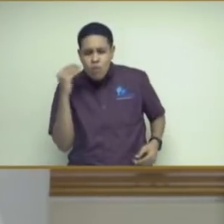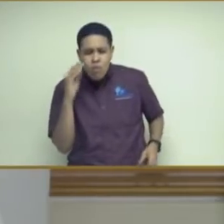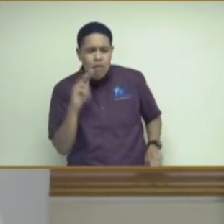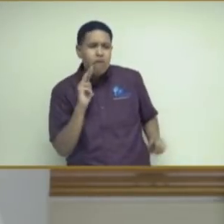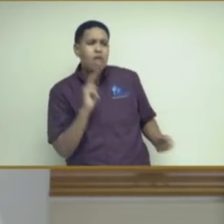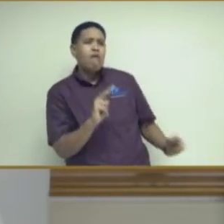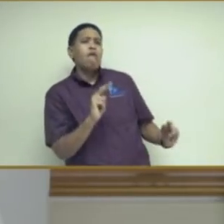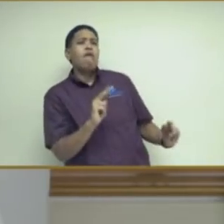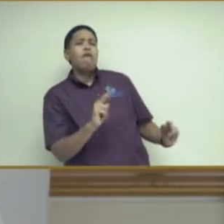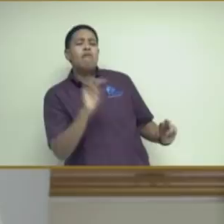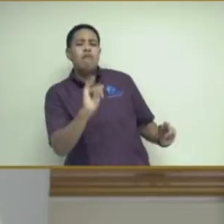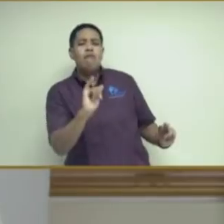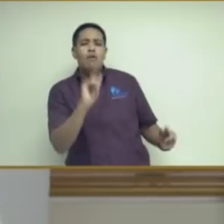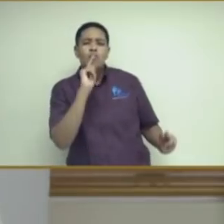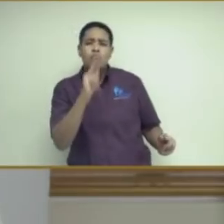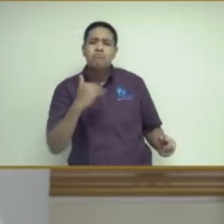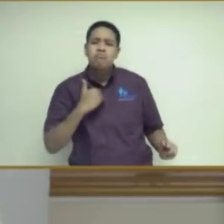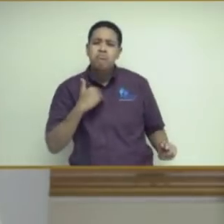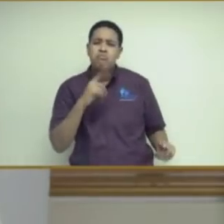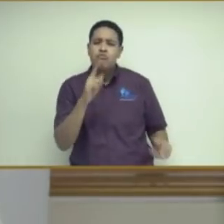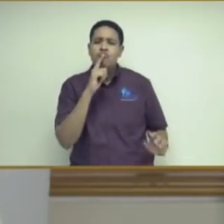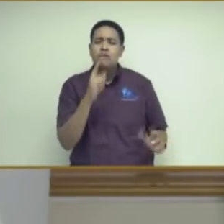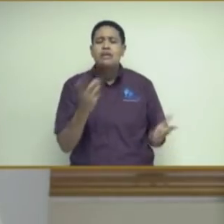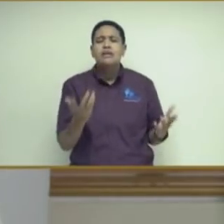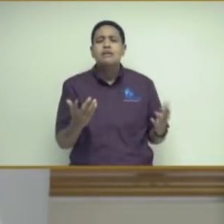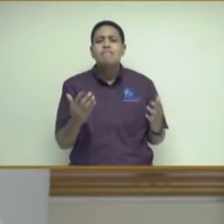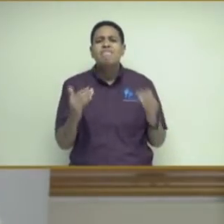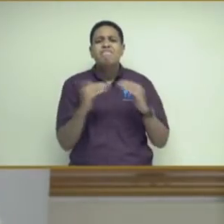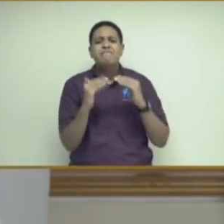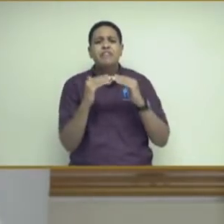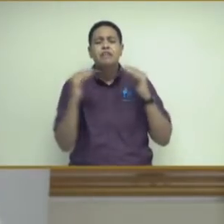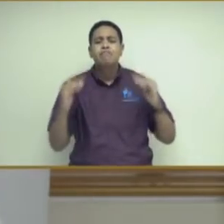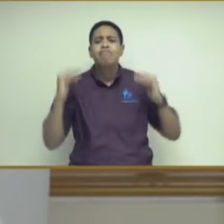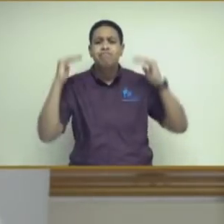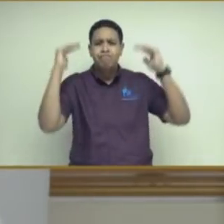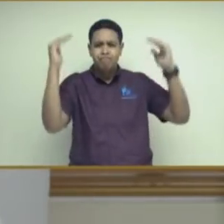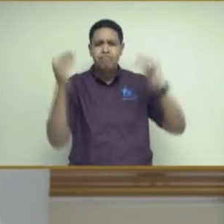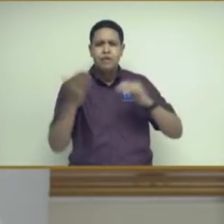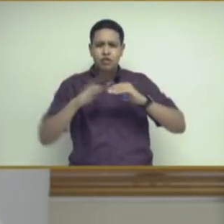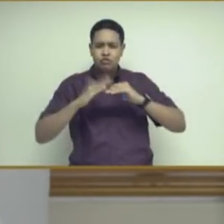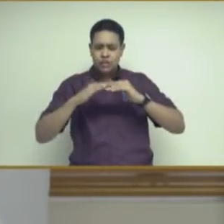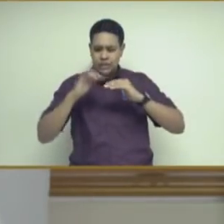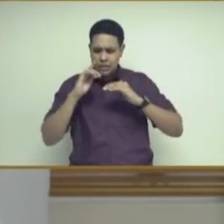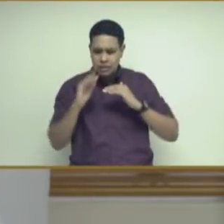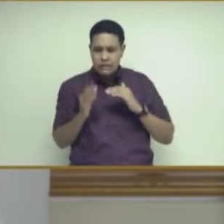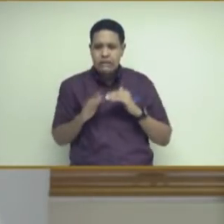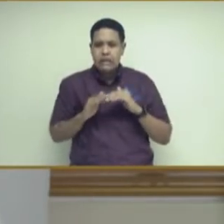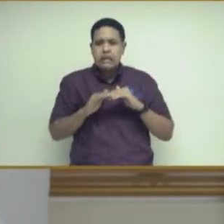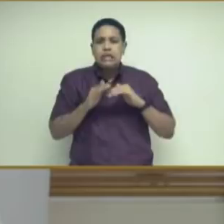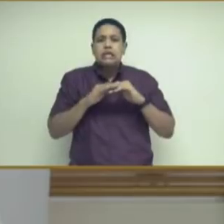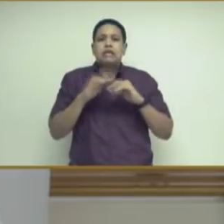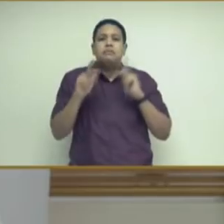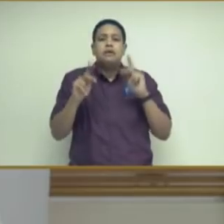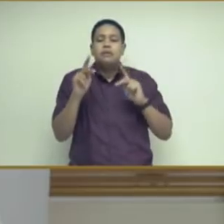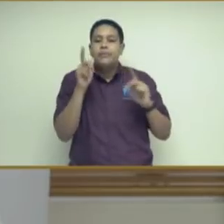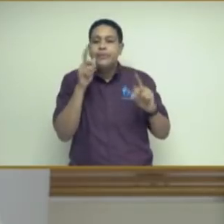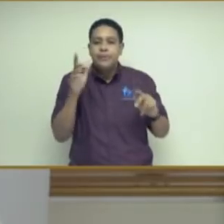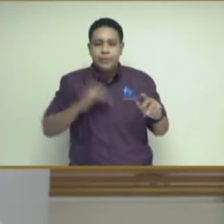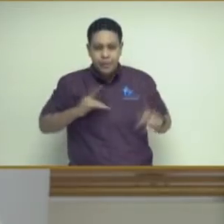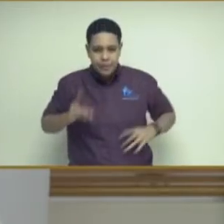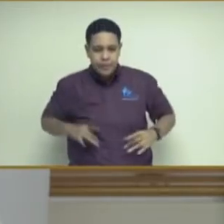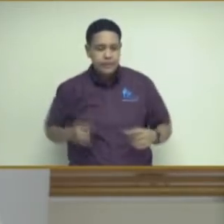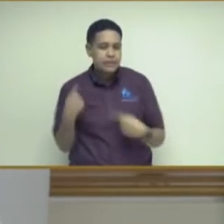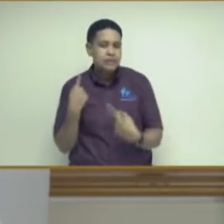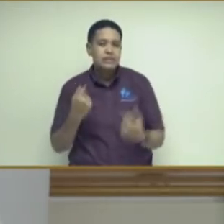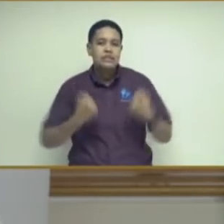had a fairly high increase in the number of cases since the